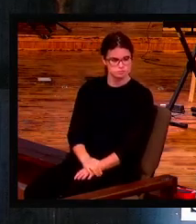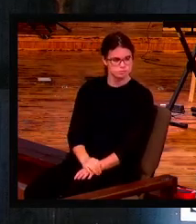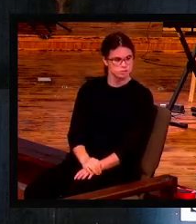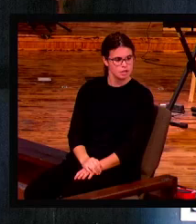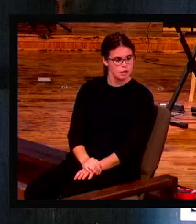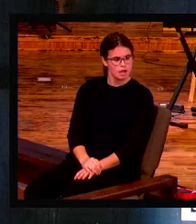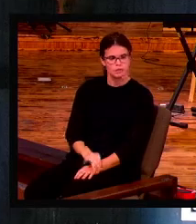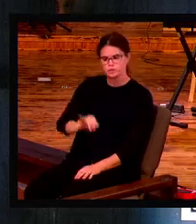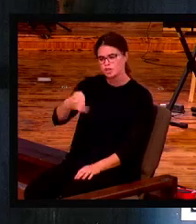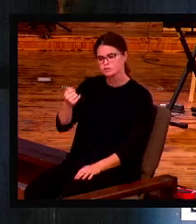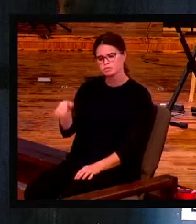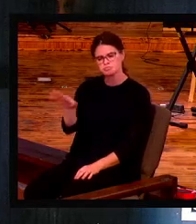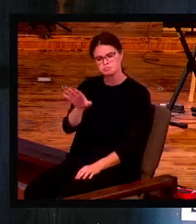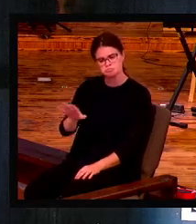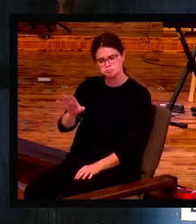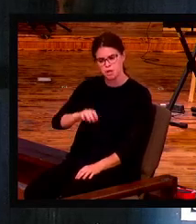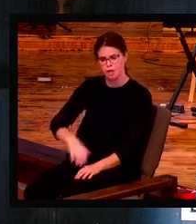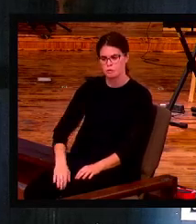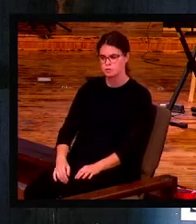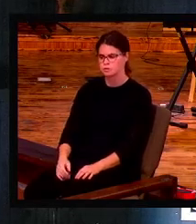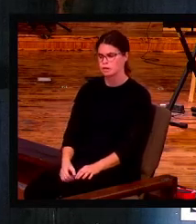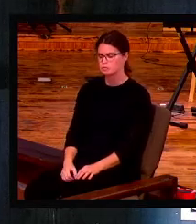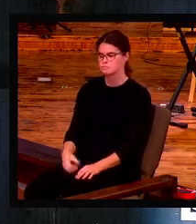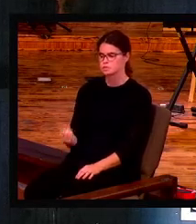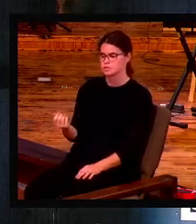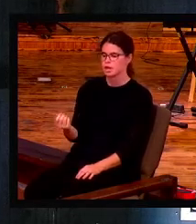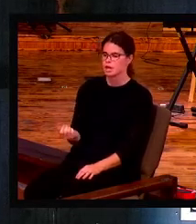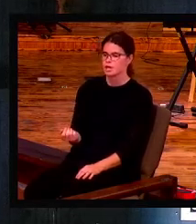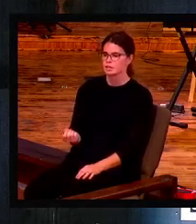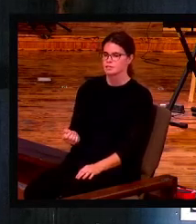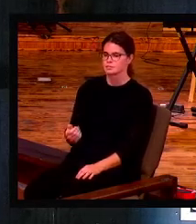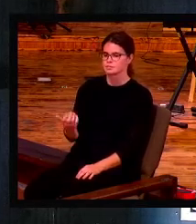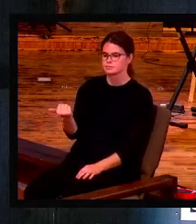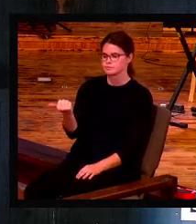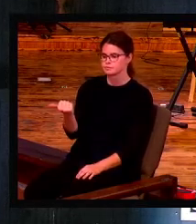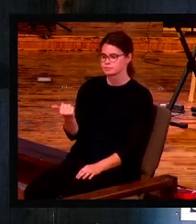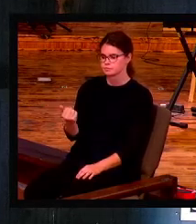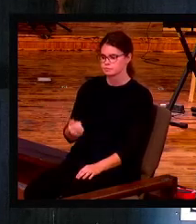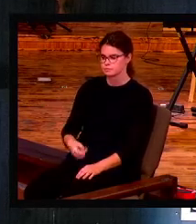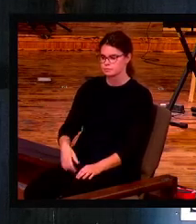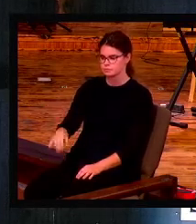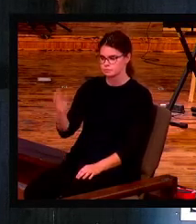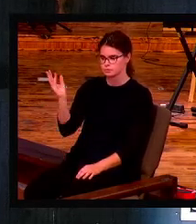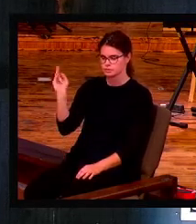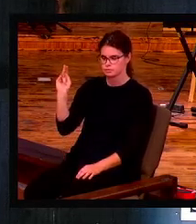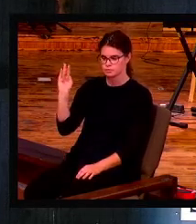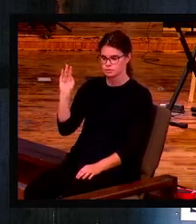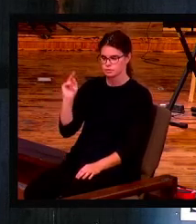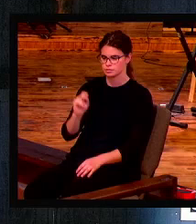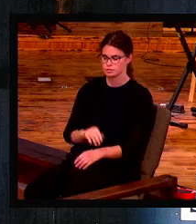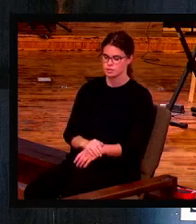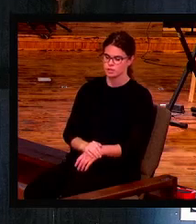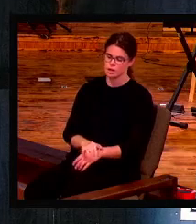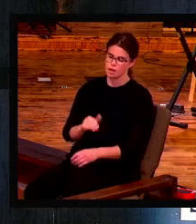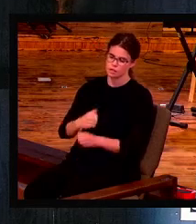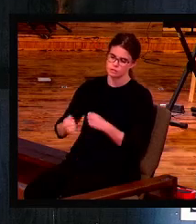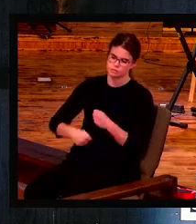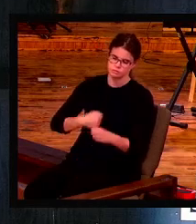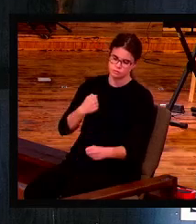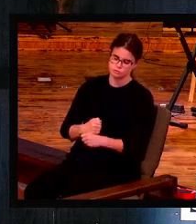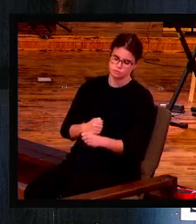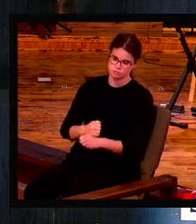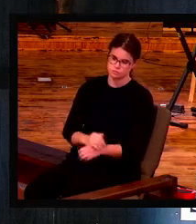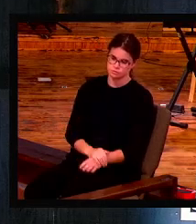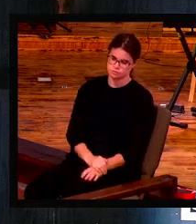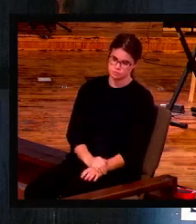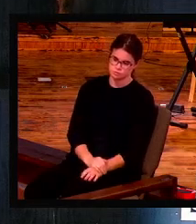teenager. How many know that, you know, those years aren't probably the best years? At least when it comes to exercising some